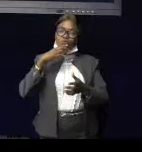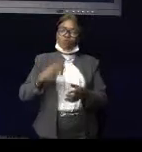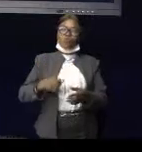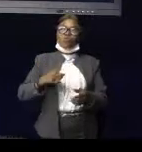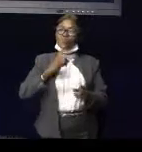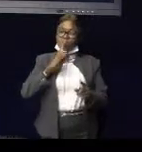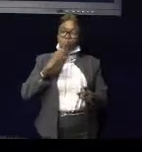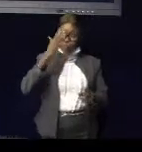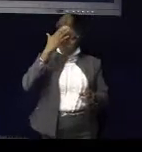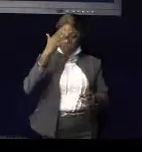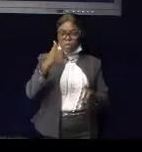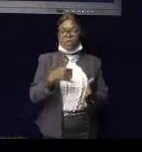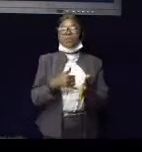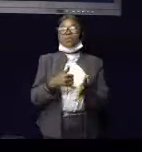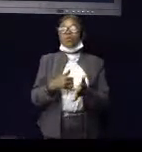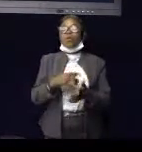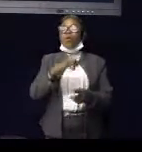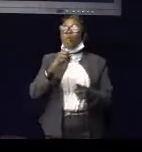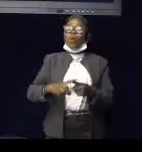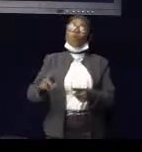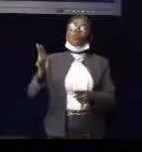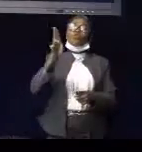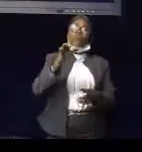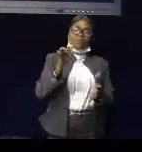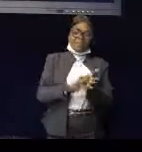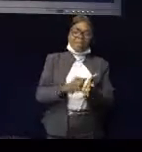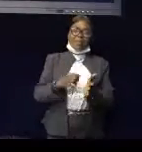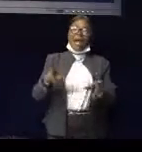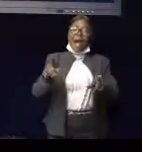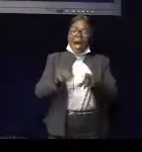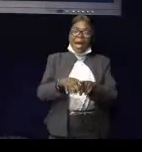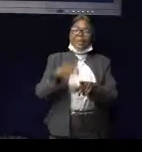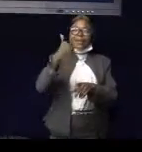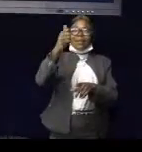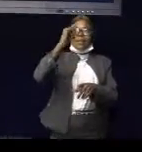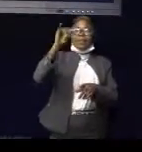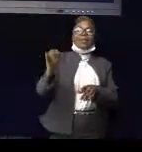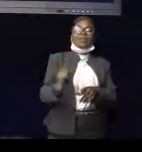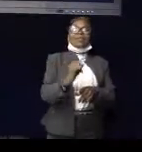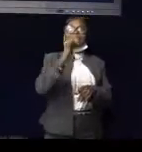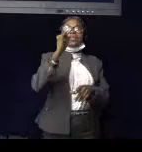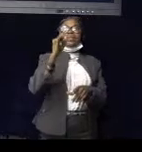When you use verbs as adjectives in sentences, it is called